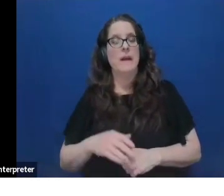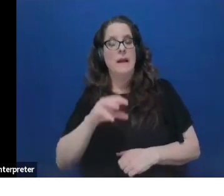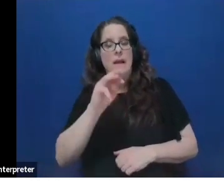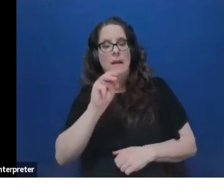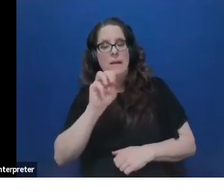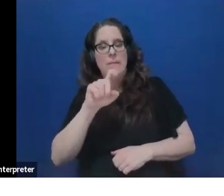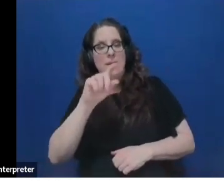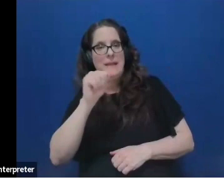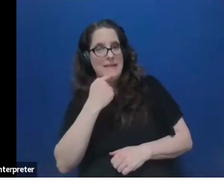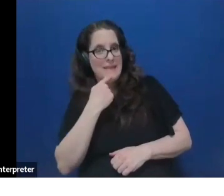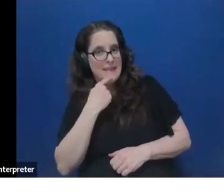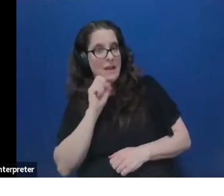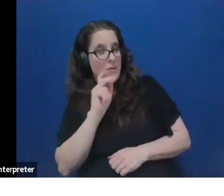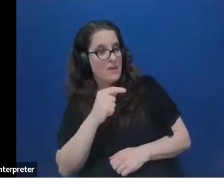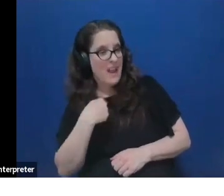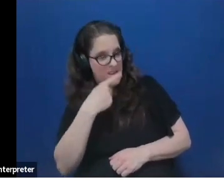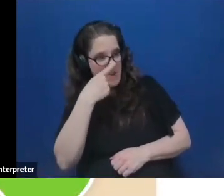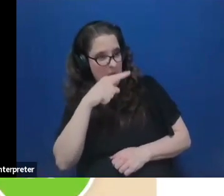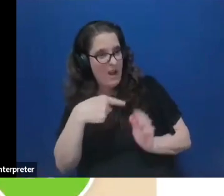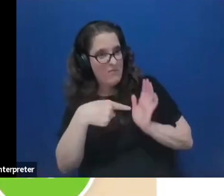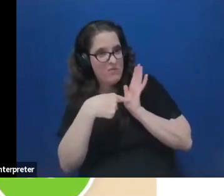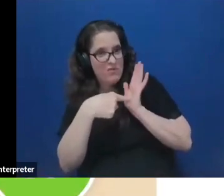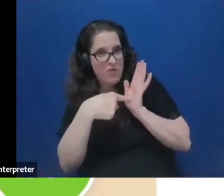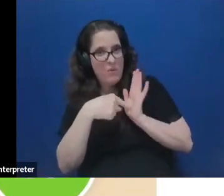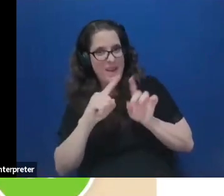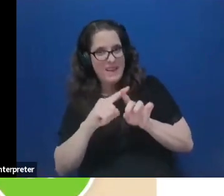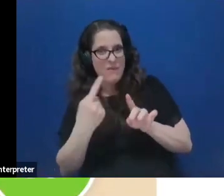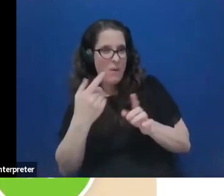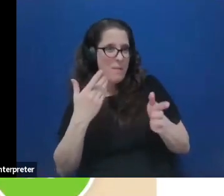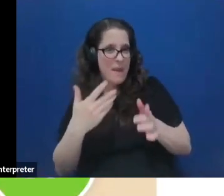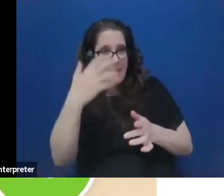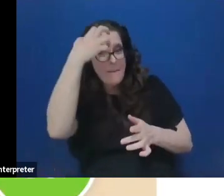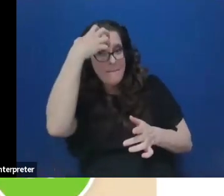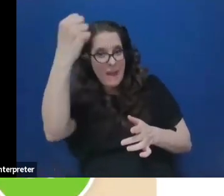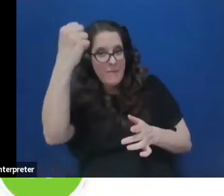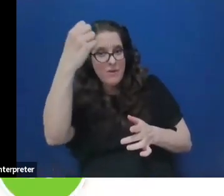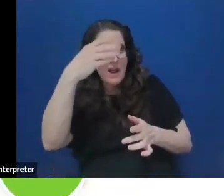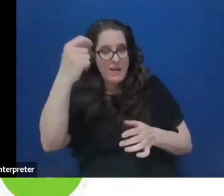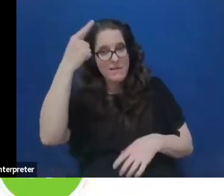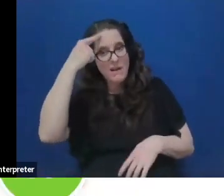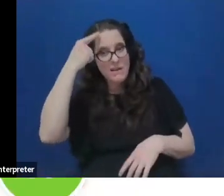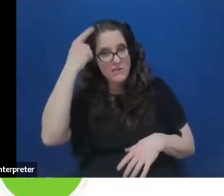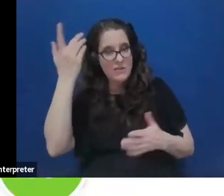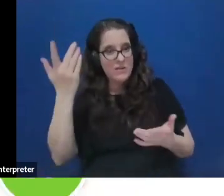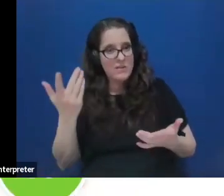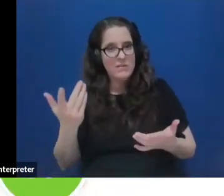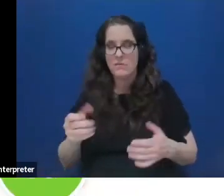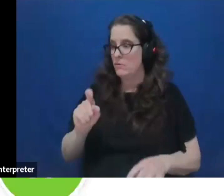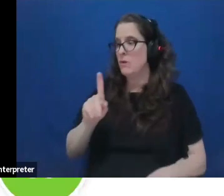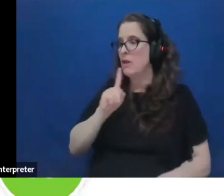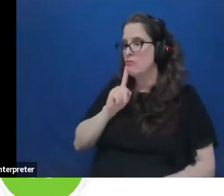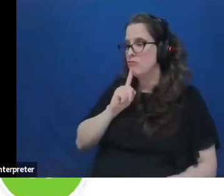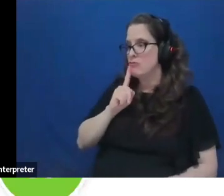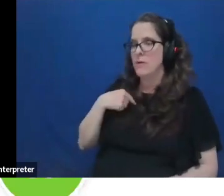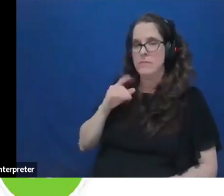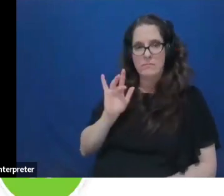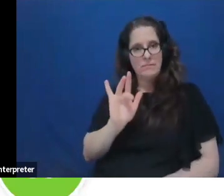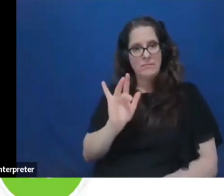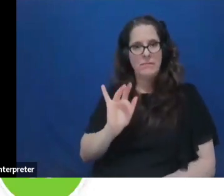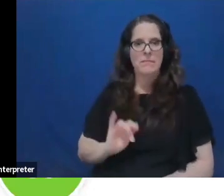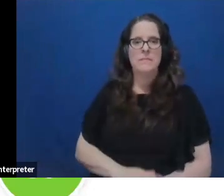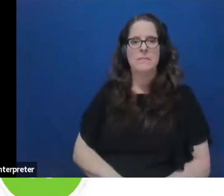one? I want to see if we go Sure. to memory Yeah, cognition. let me know. Yeah, you tell me, and I'll get you there.